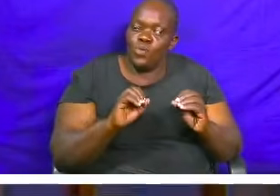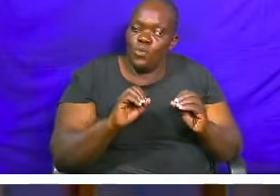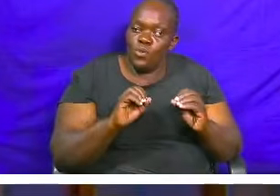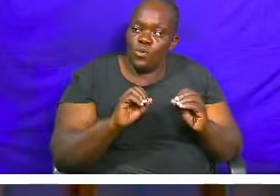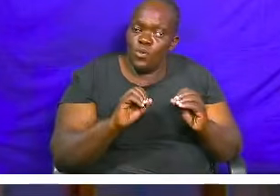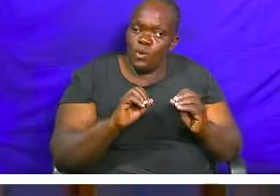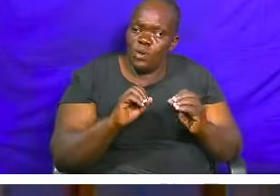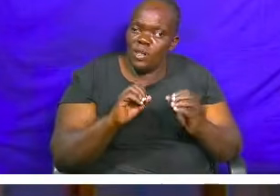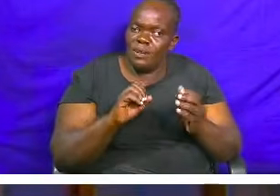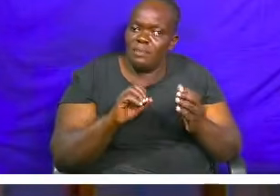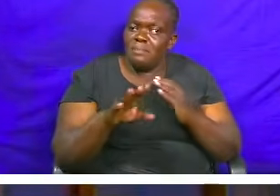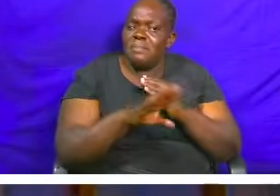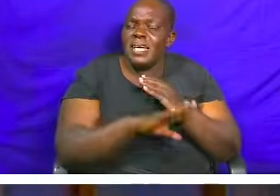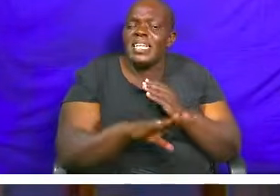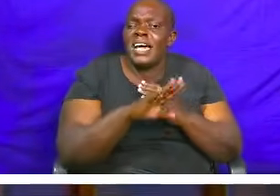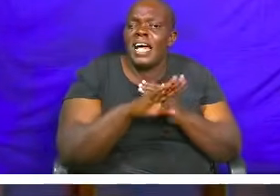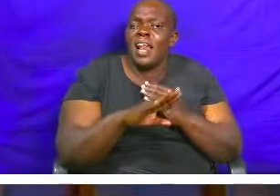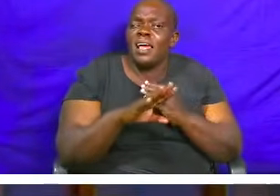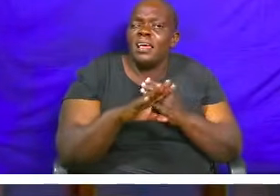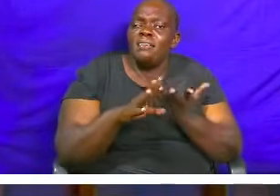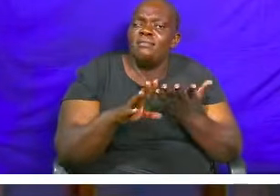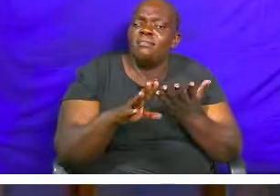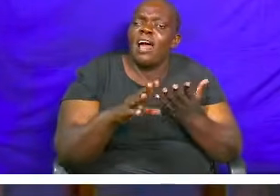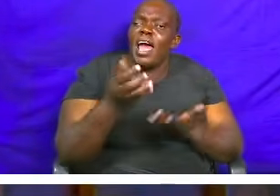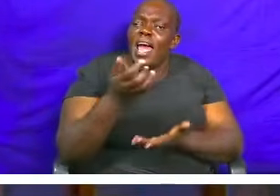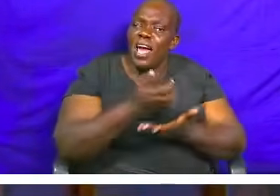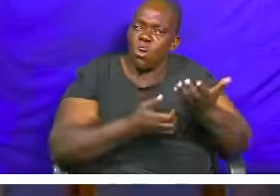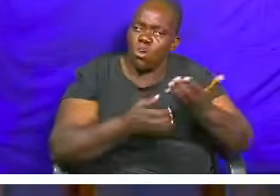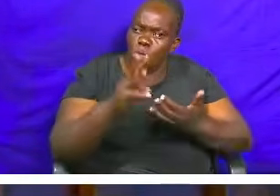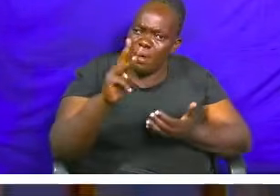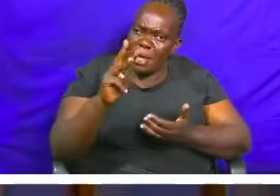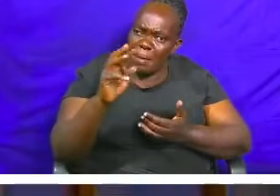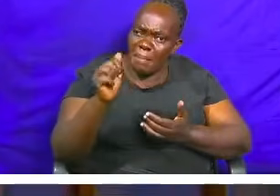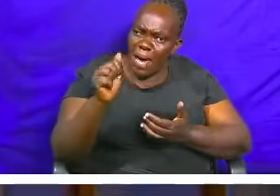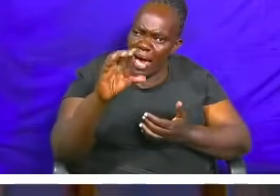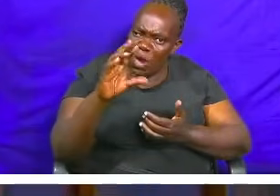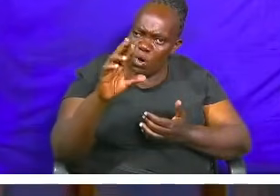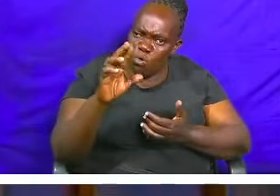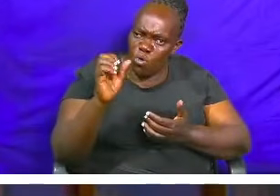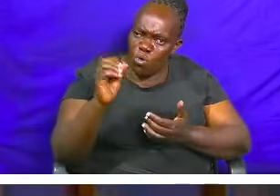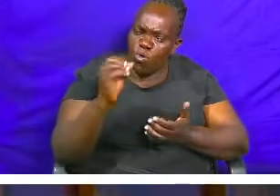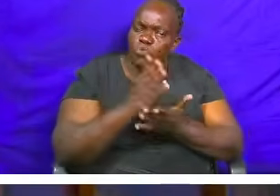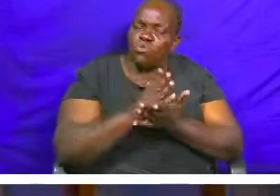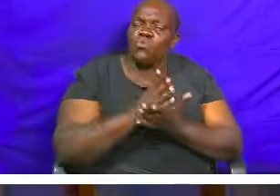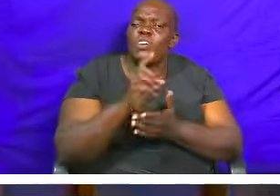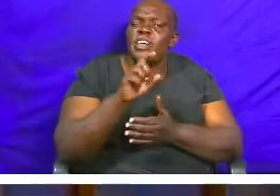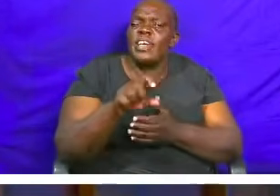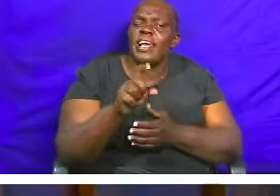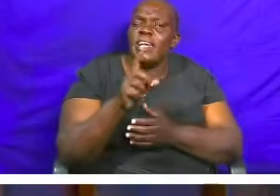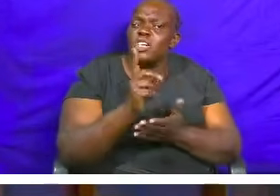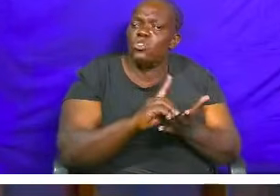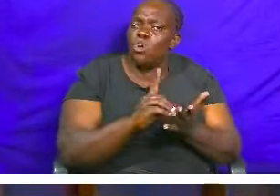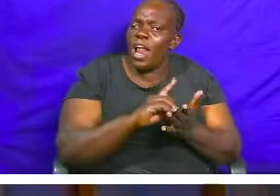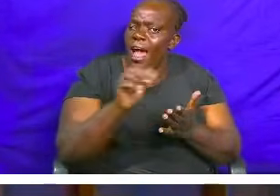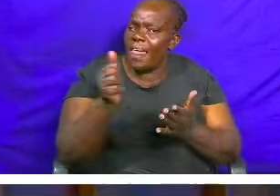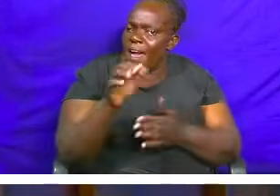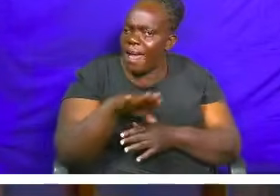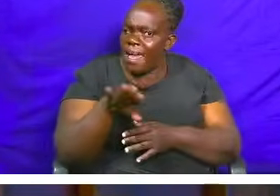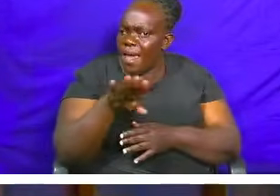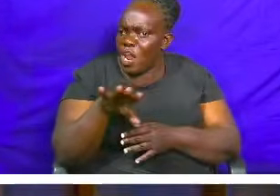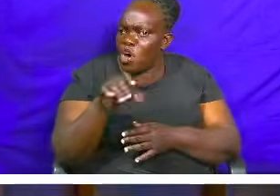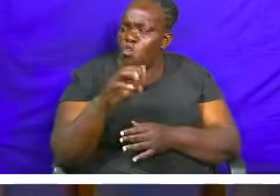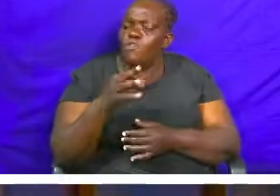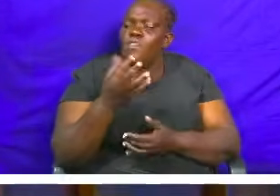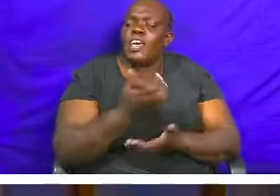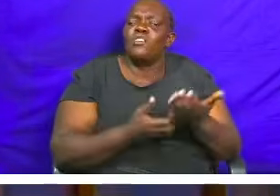of course, basically in terms of macroeconomics, then we also released these dollars to other sectors of the economy. I think